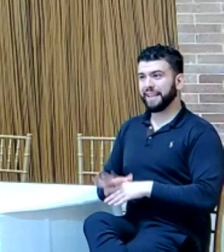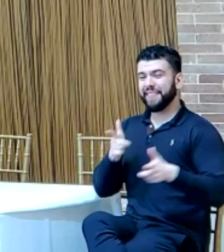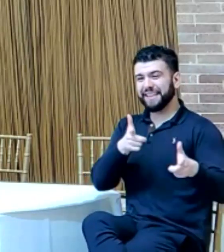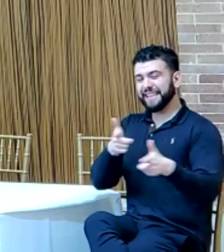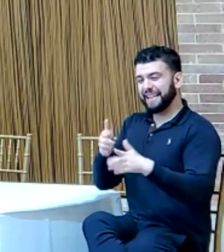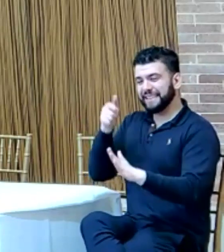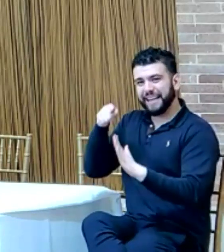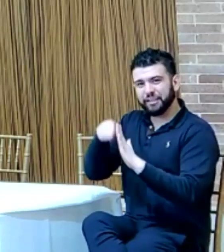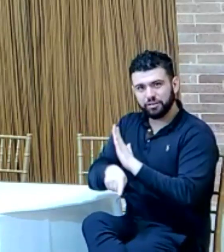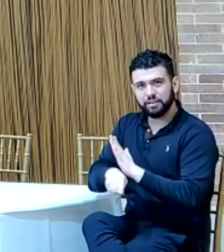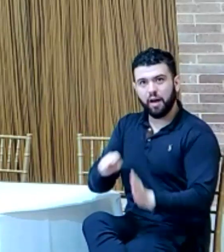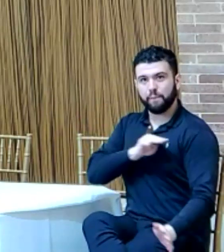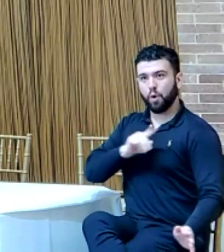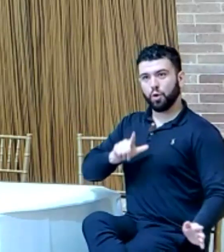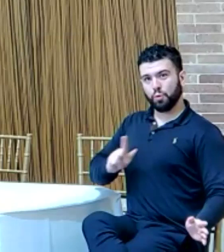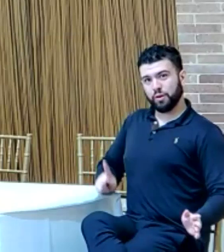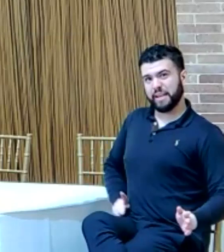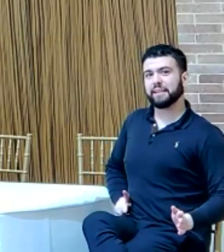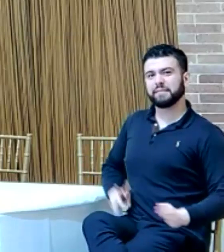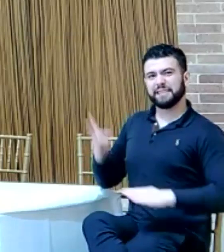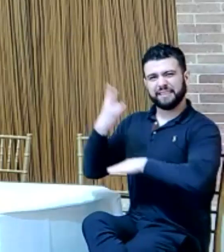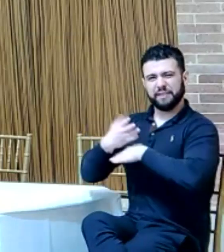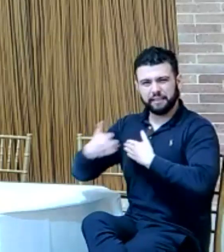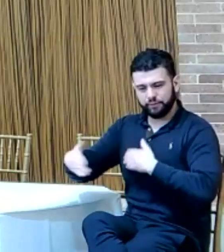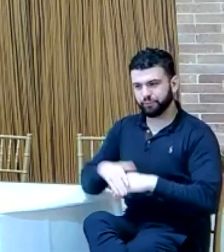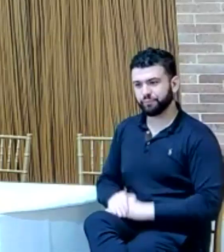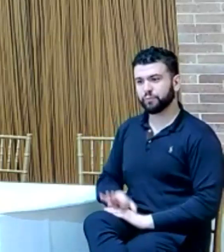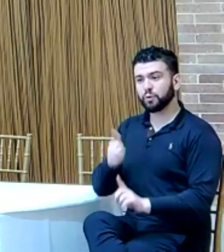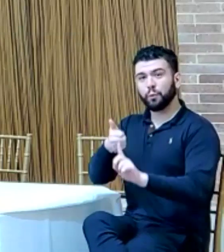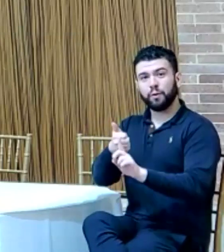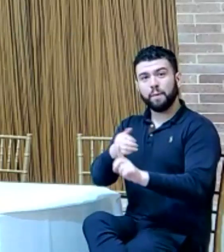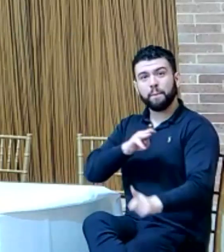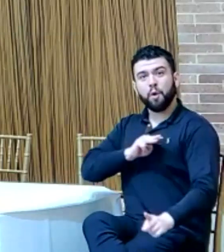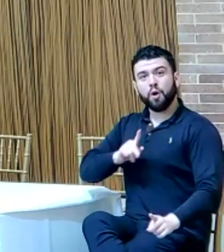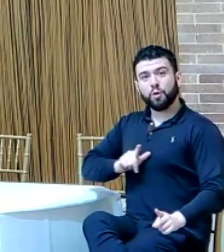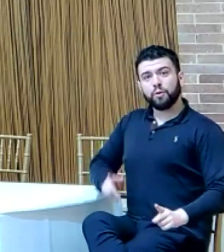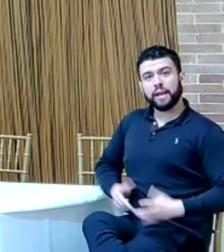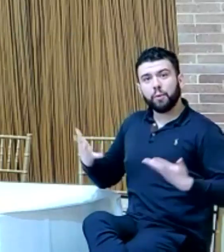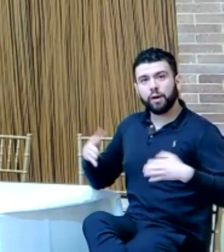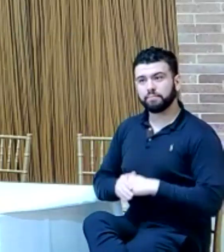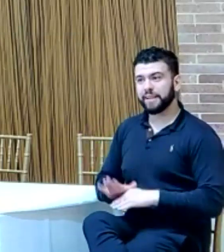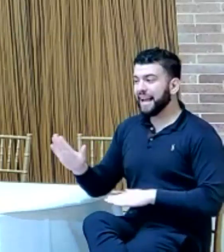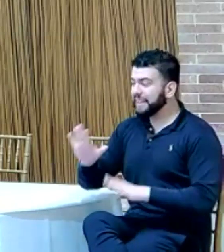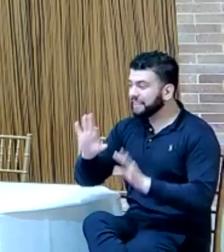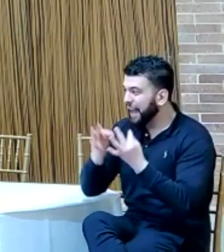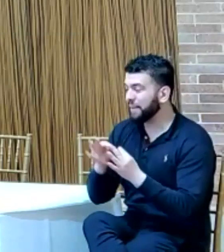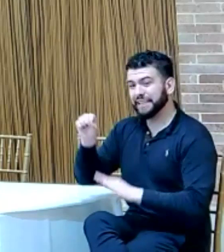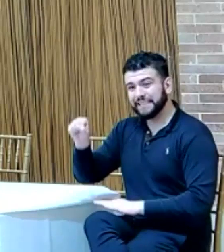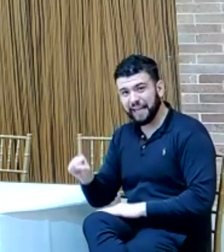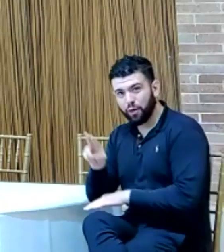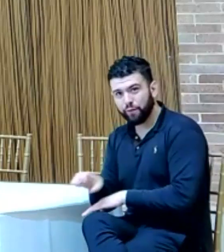King and it was Reverend Dr Martin Luther King who took his family out of the South moved to Chicago to